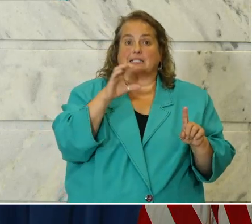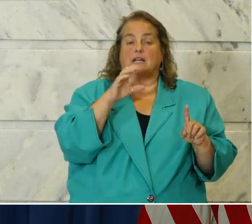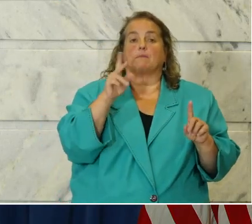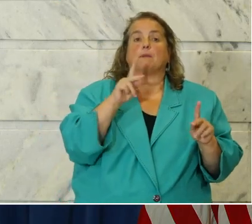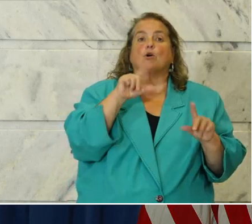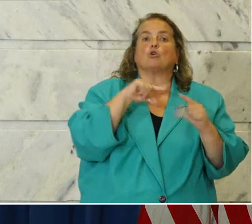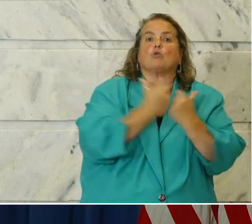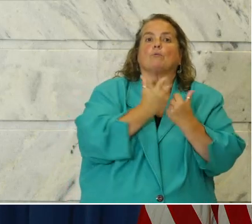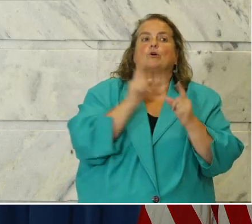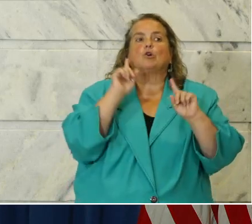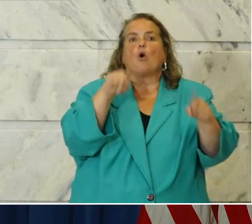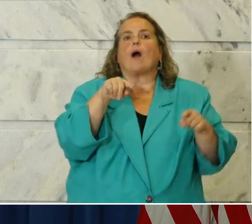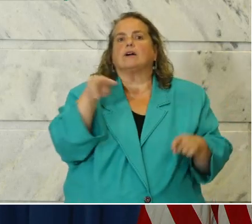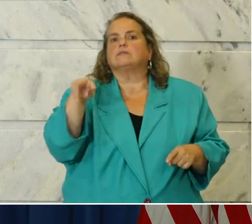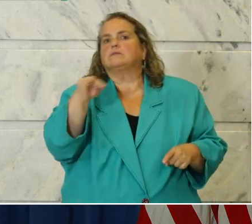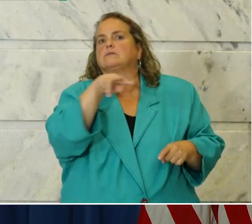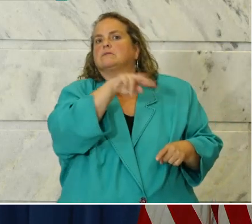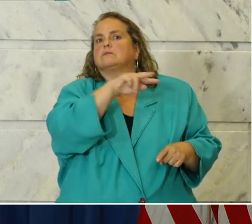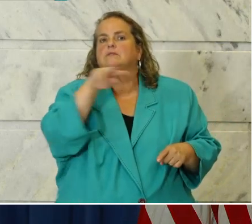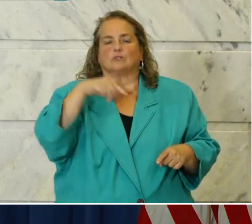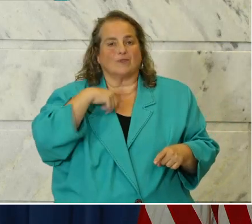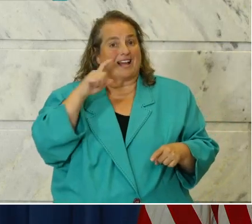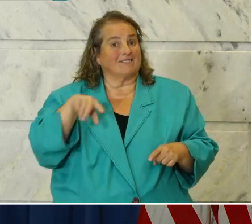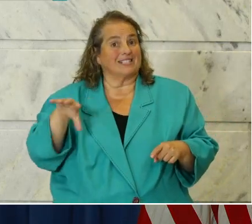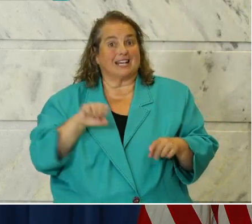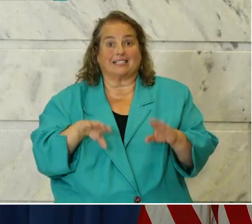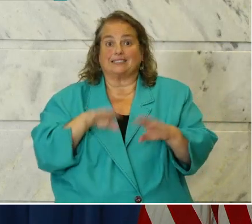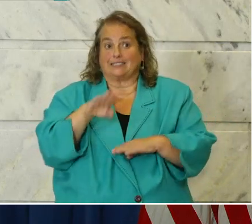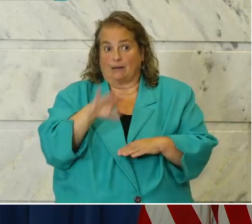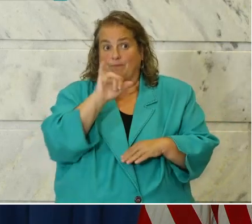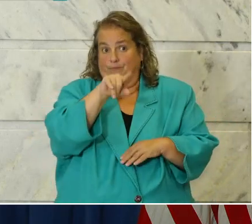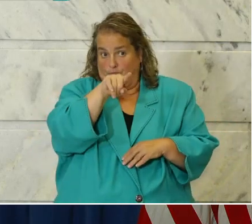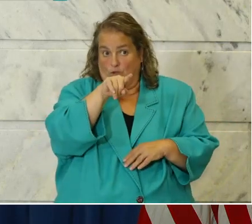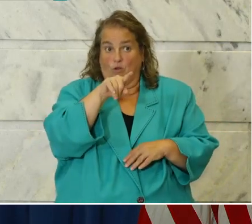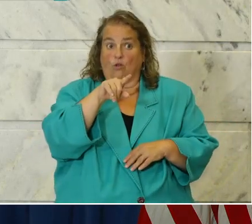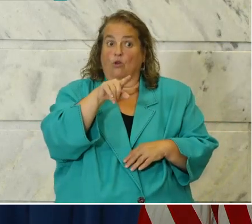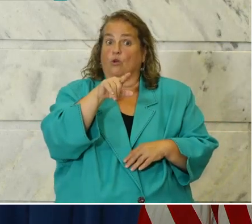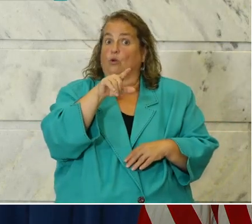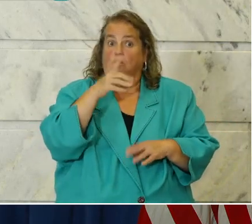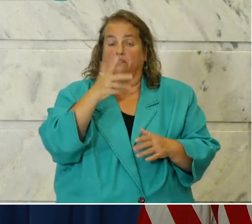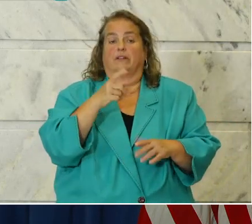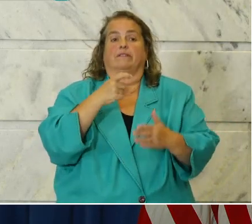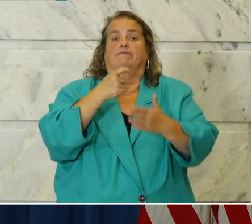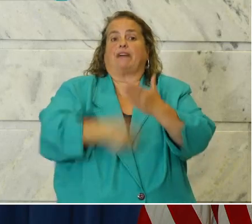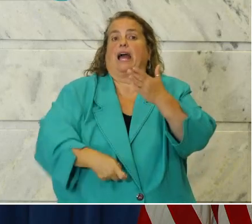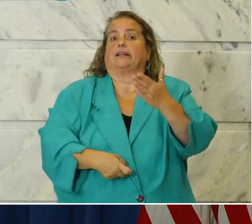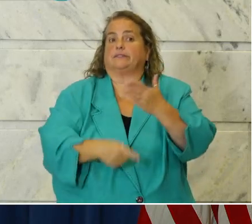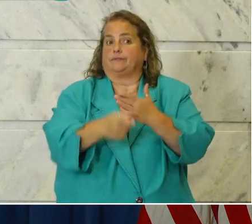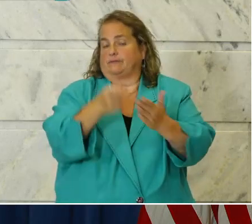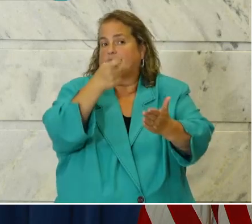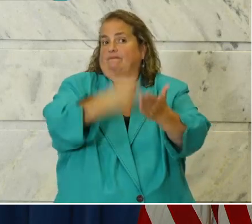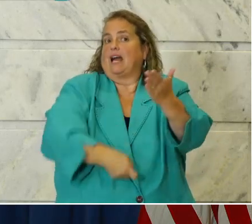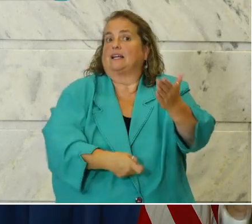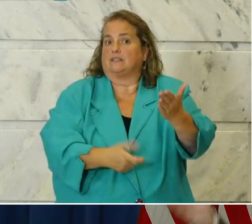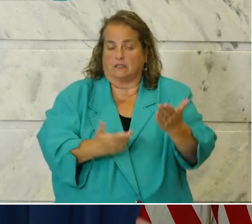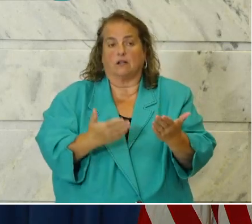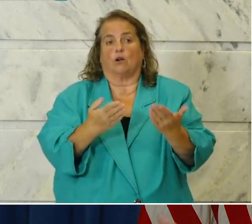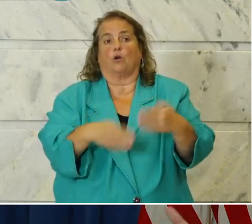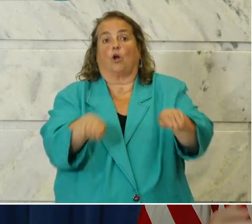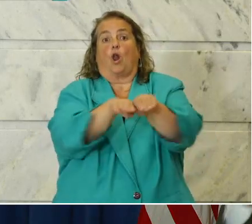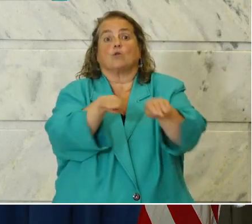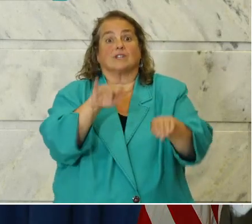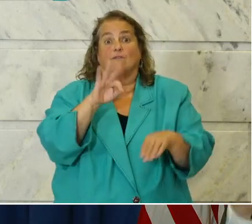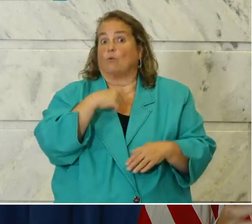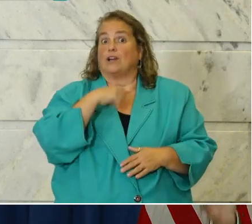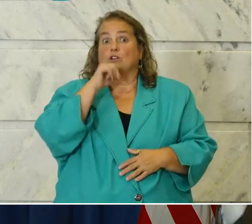enough to actually take steps. Shut places down. Issue fines. Because if we don't do the enforcement, the bad actors will do what